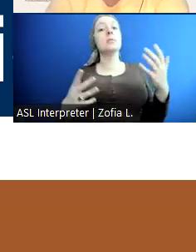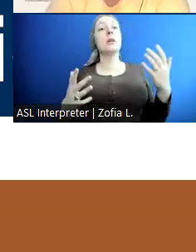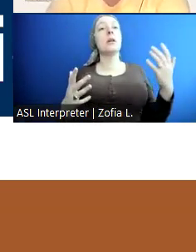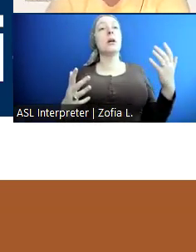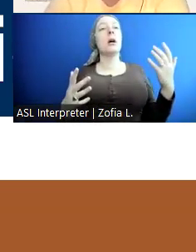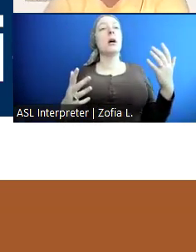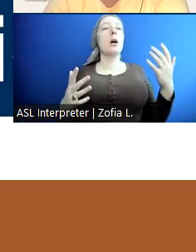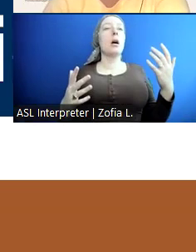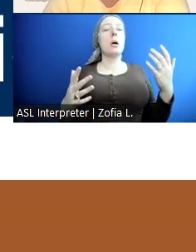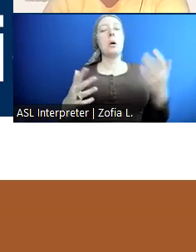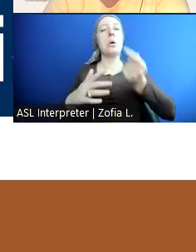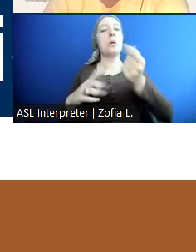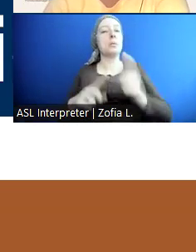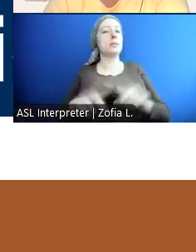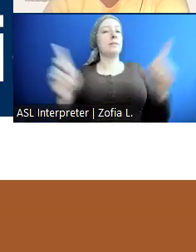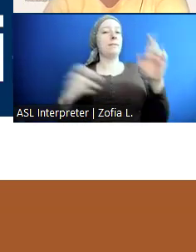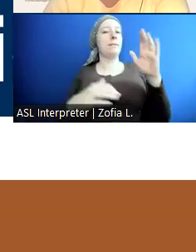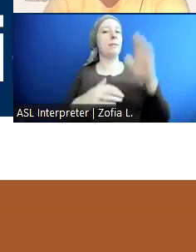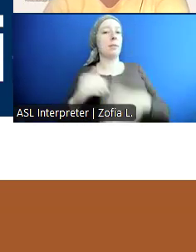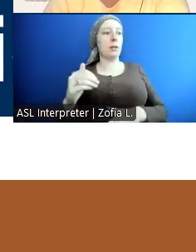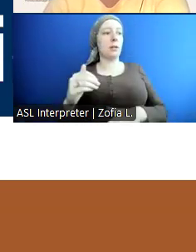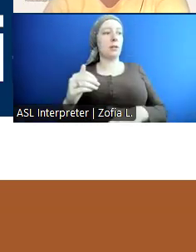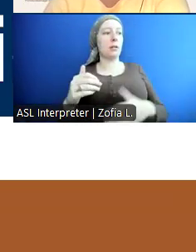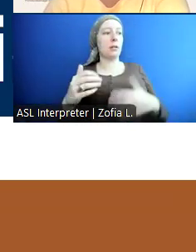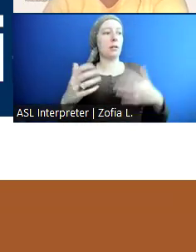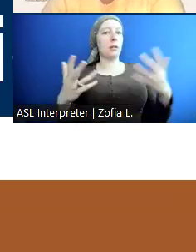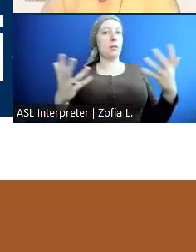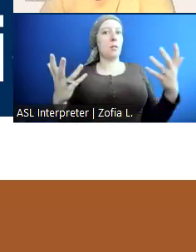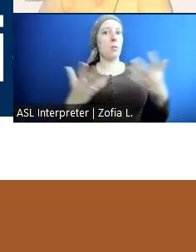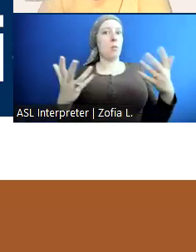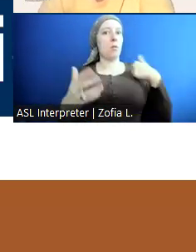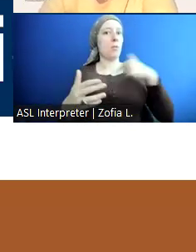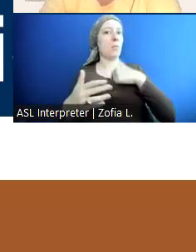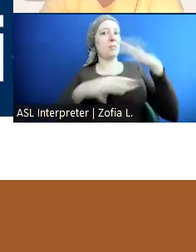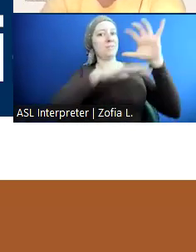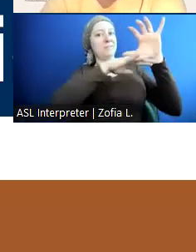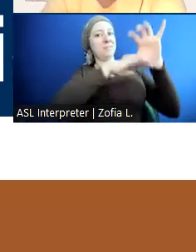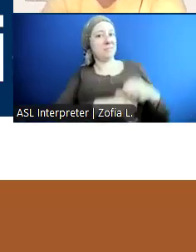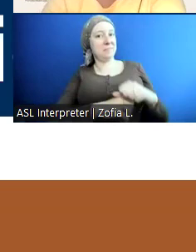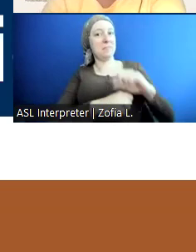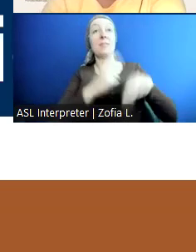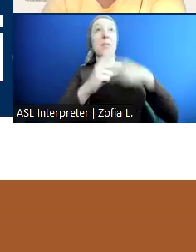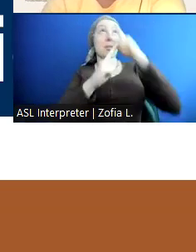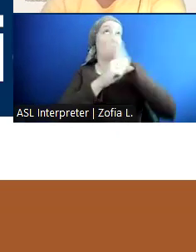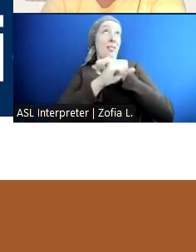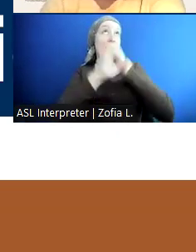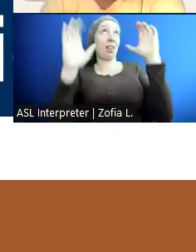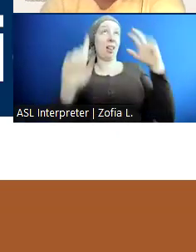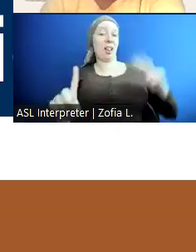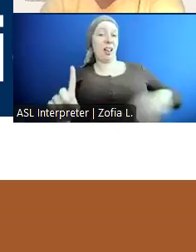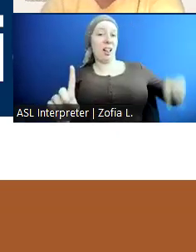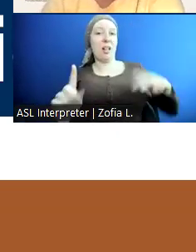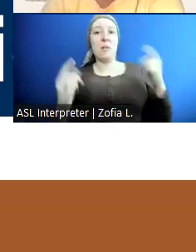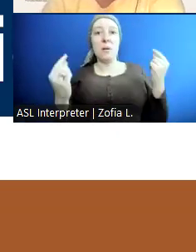a bit different than what we're typically are used to when we think about stalking.